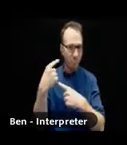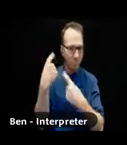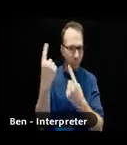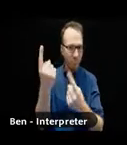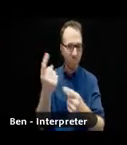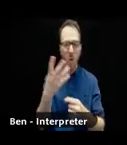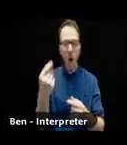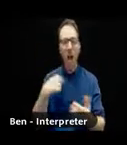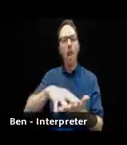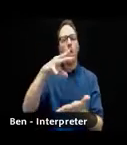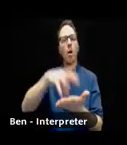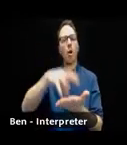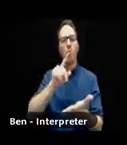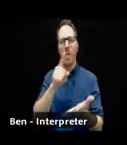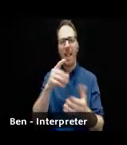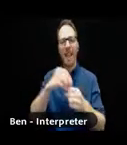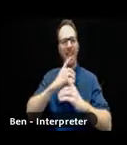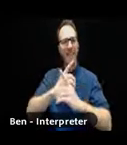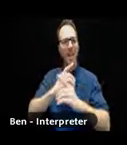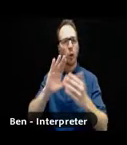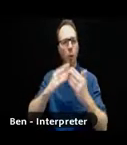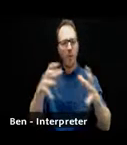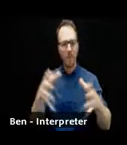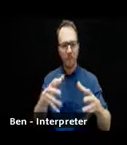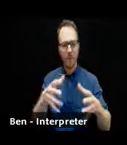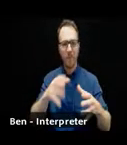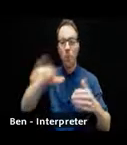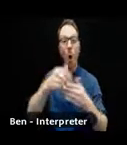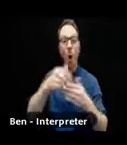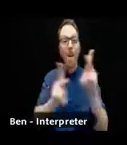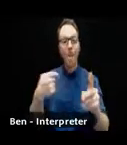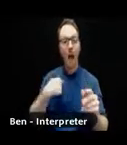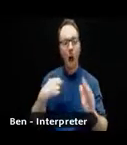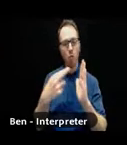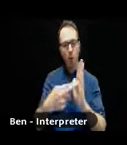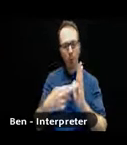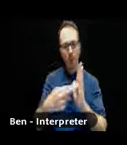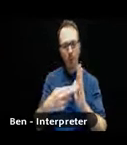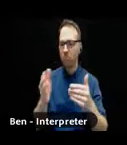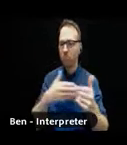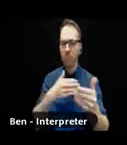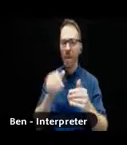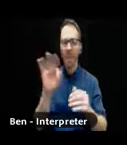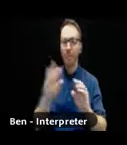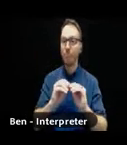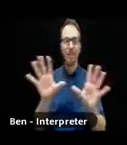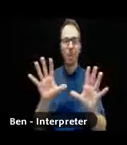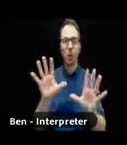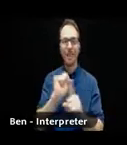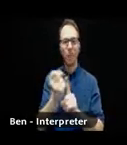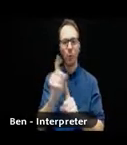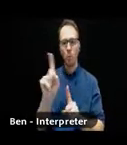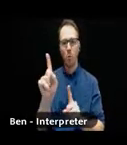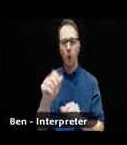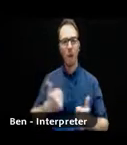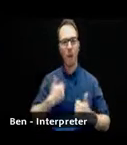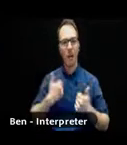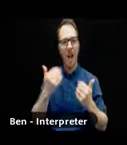What I learned really was that of all the folks that I represented, whether or not it was explicitly a case in which a